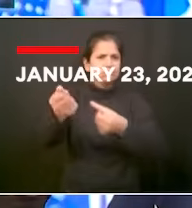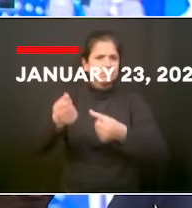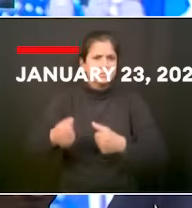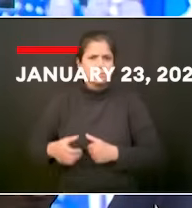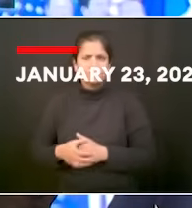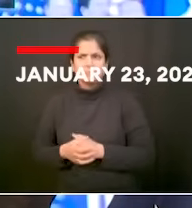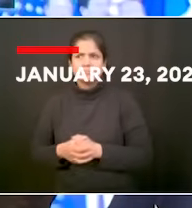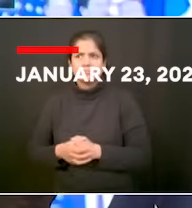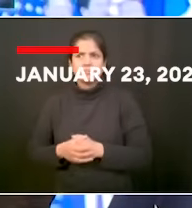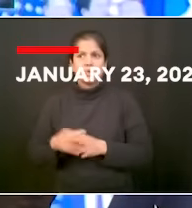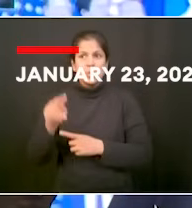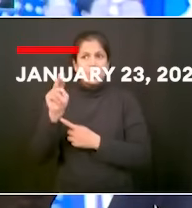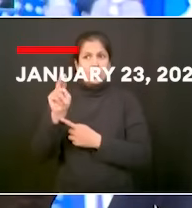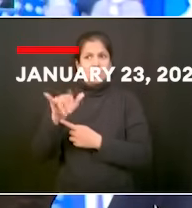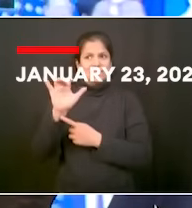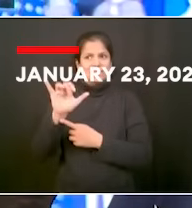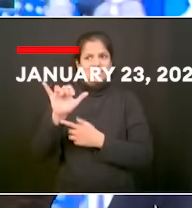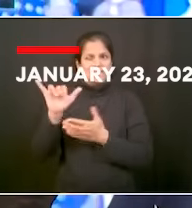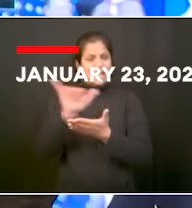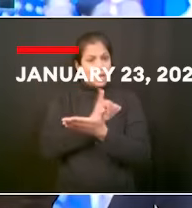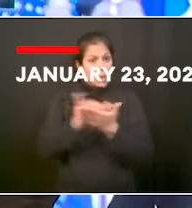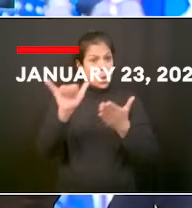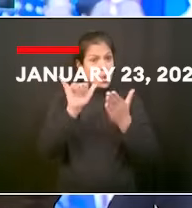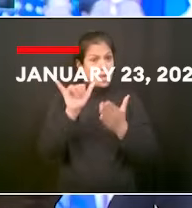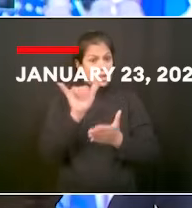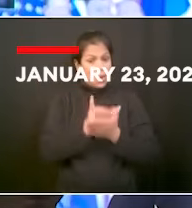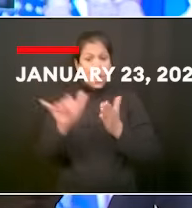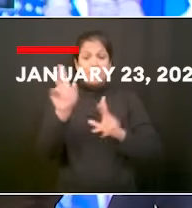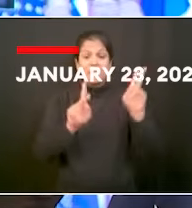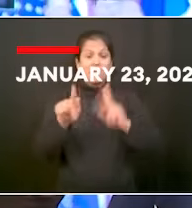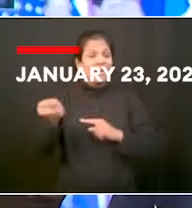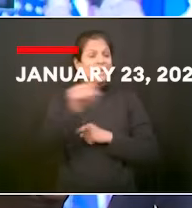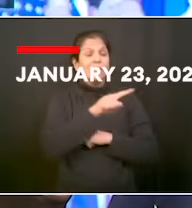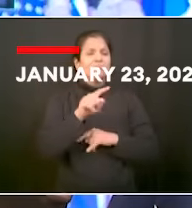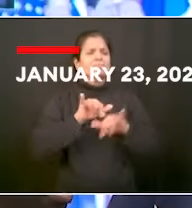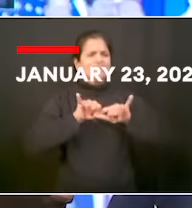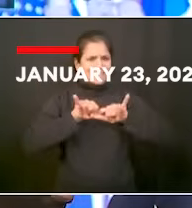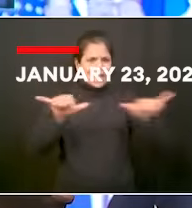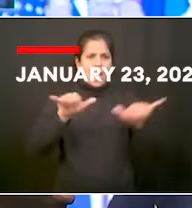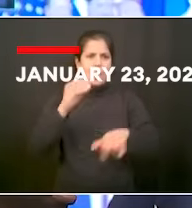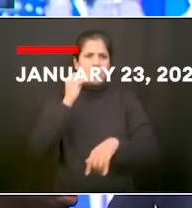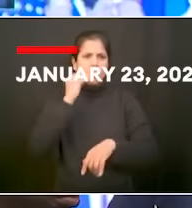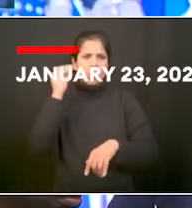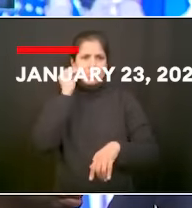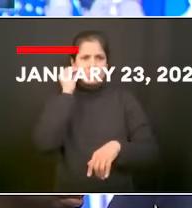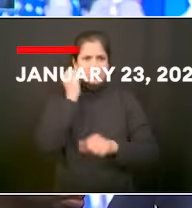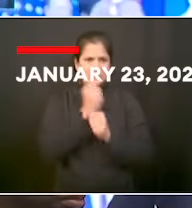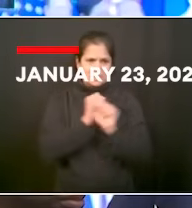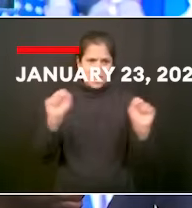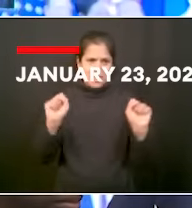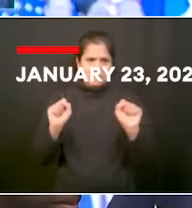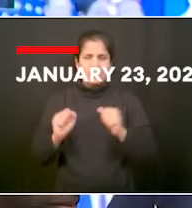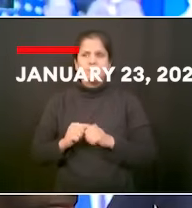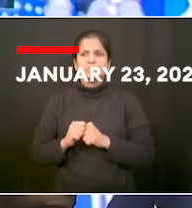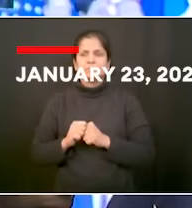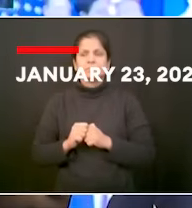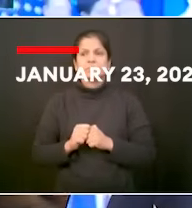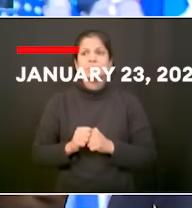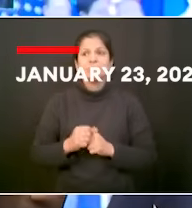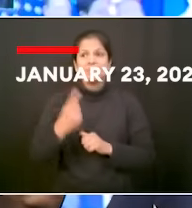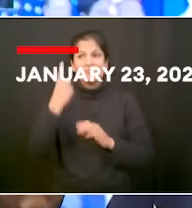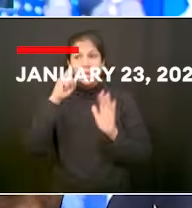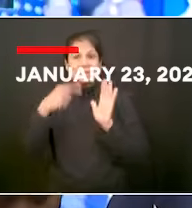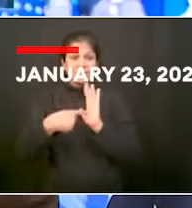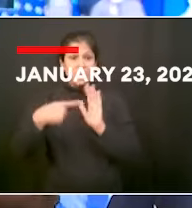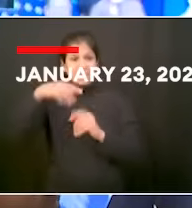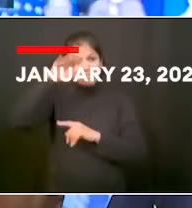Marcia, I'll give you an example. We have our fire commissioner here, right? One of the key points that was being shared with me and with other city workers